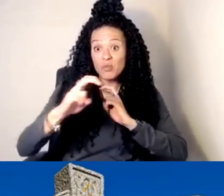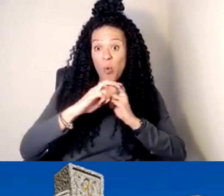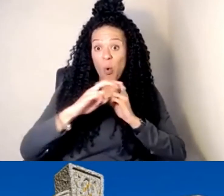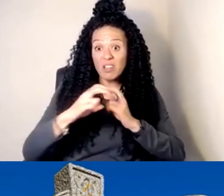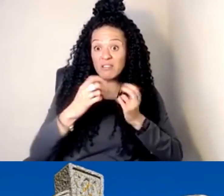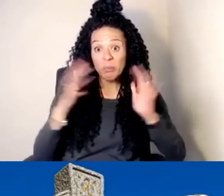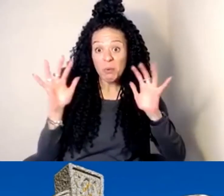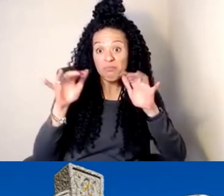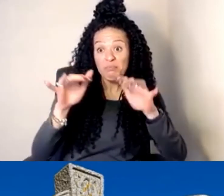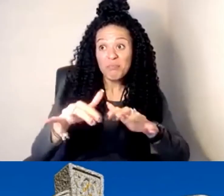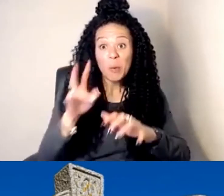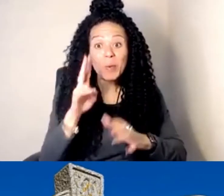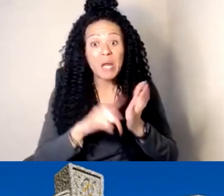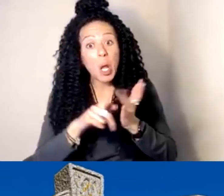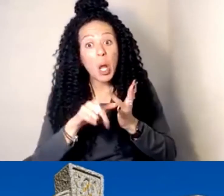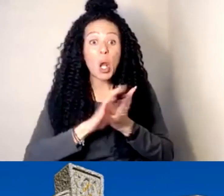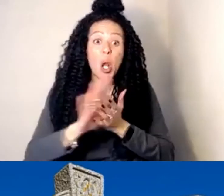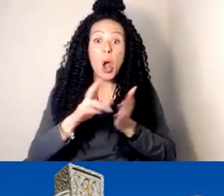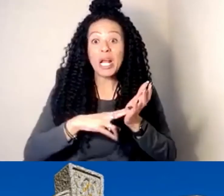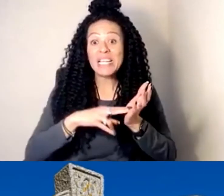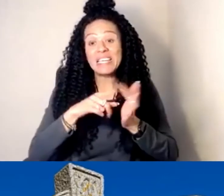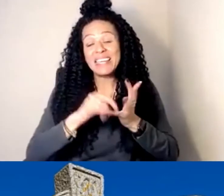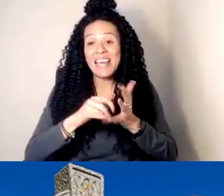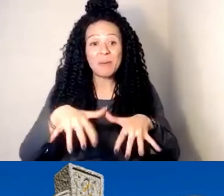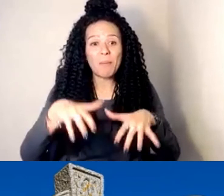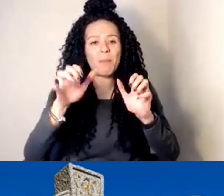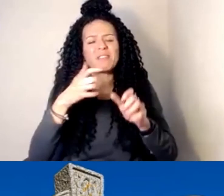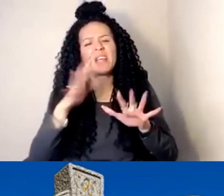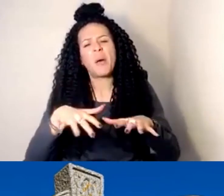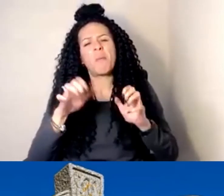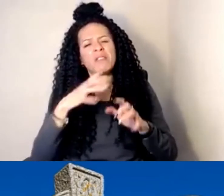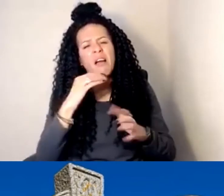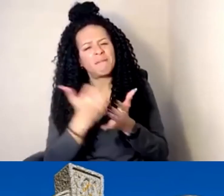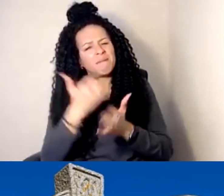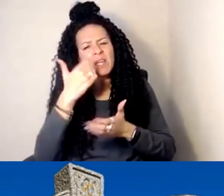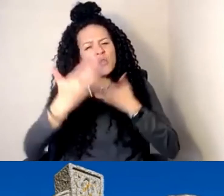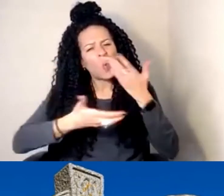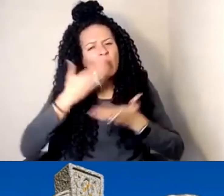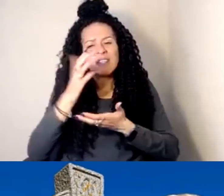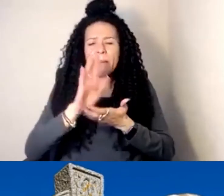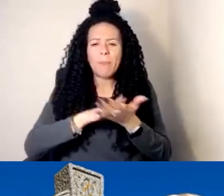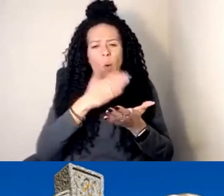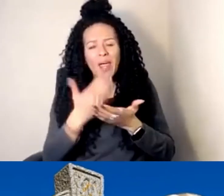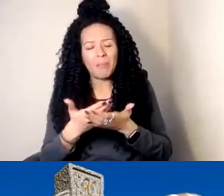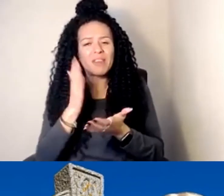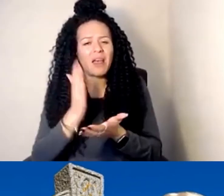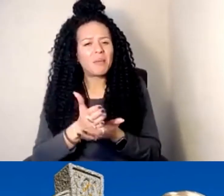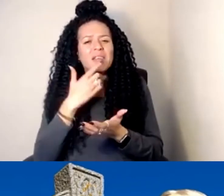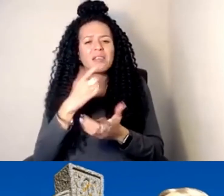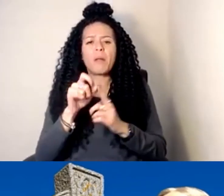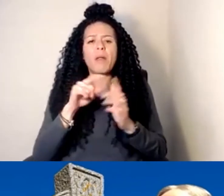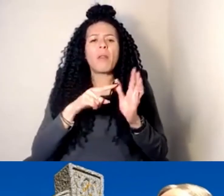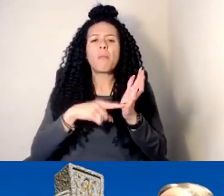quite a lot. Well, I mean, monsters make for some of the greatest stories and poems. But as the patron